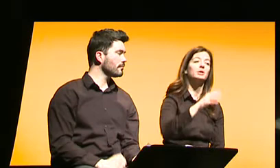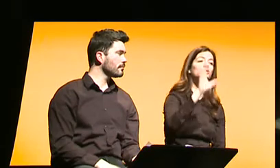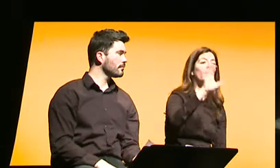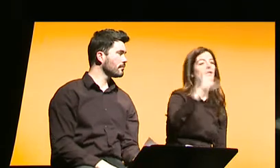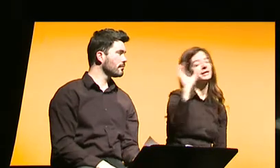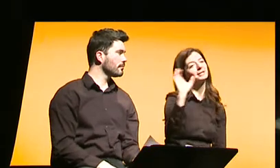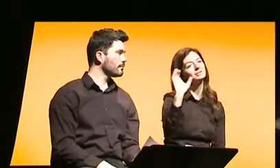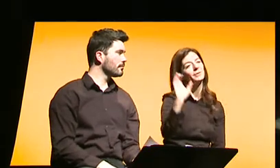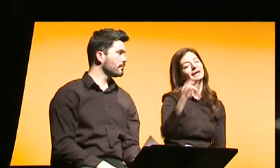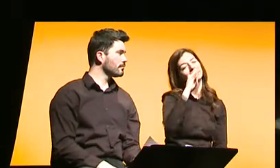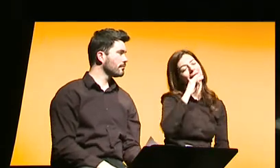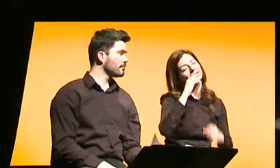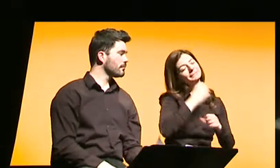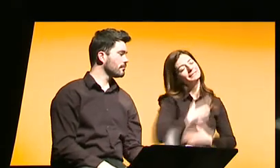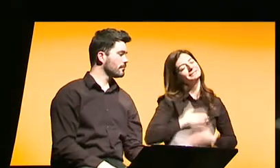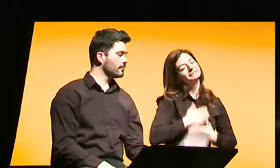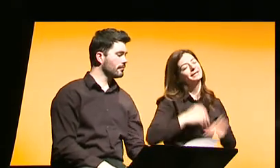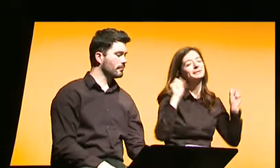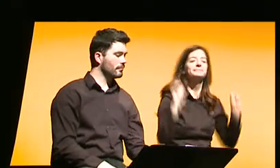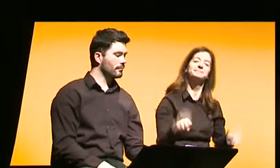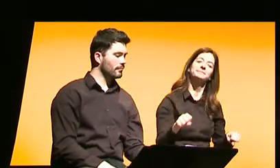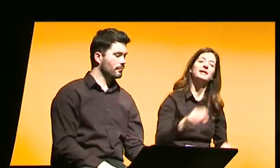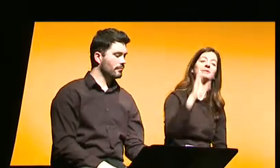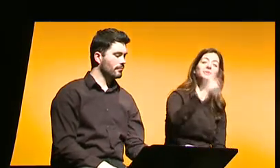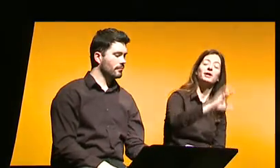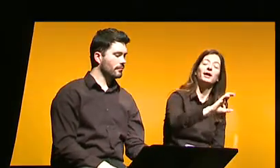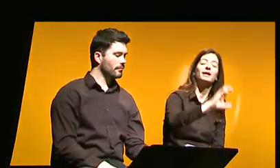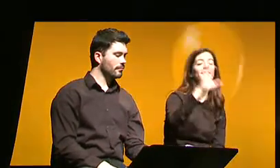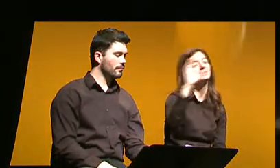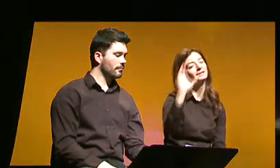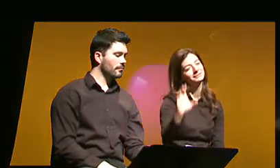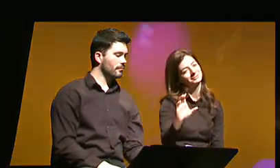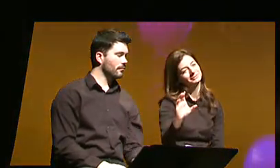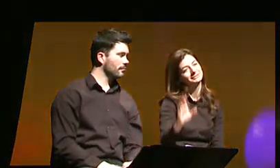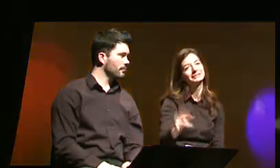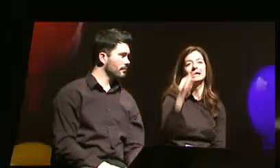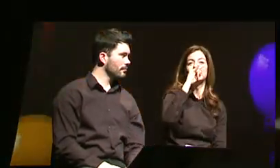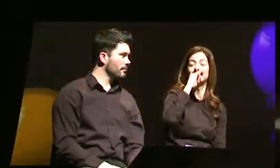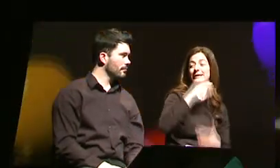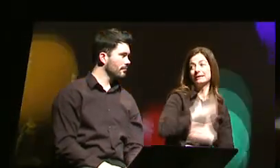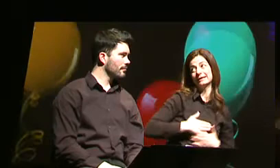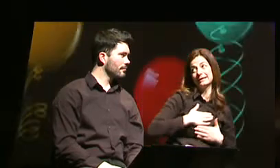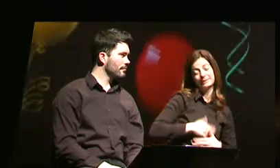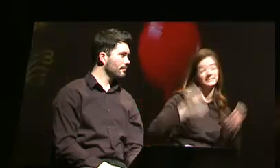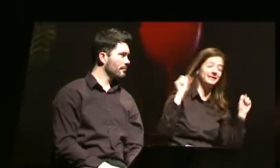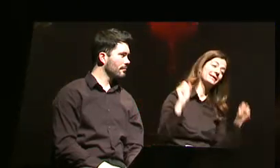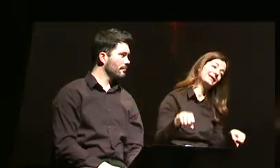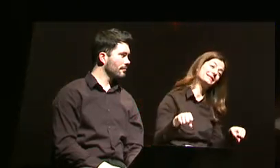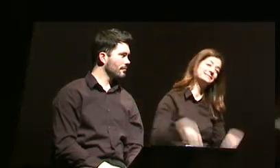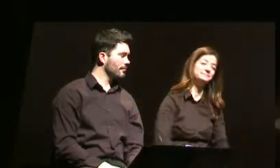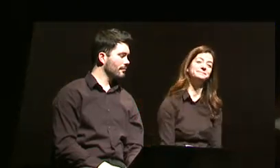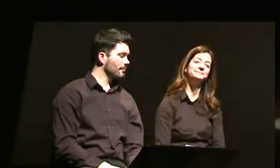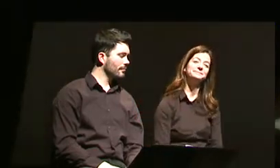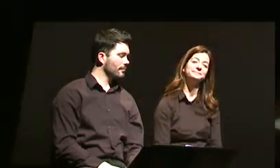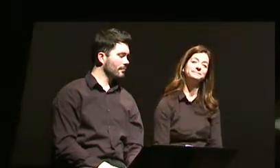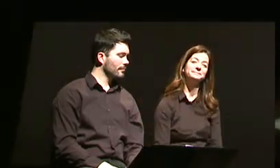2014. Chuck E. Cheese is where a kid can be a kid. Chuck E. Cheese is where a kid can be a